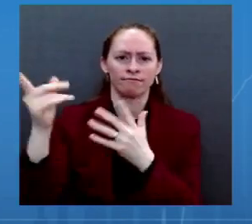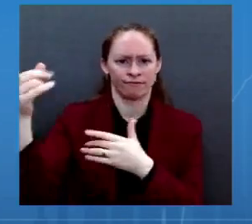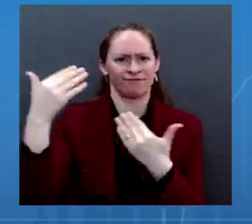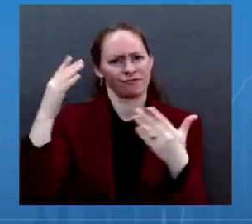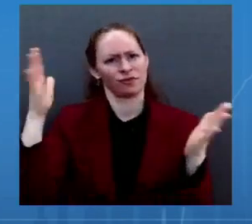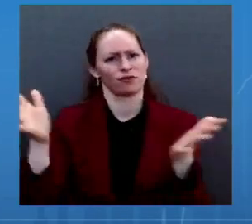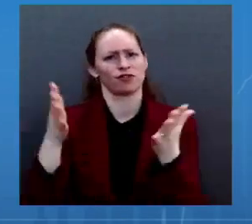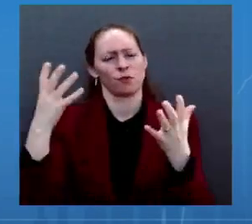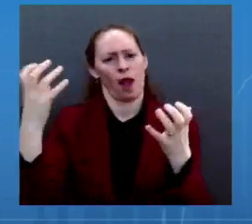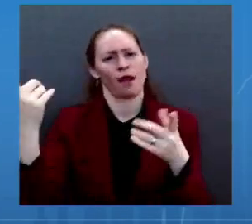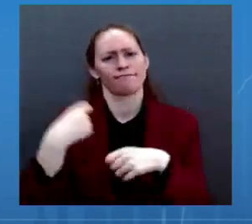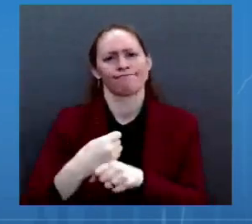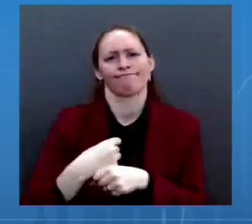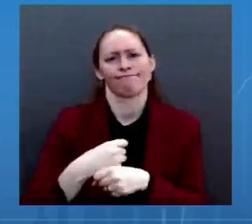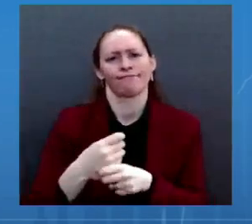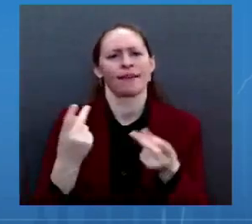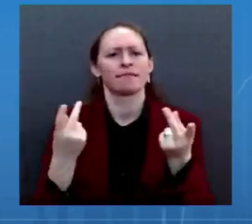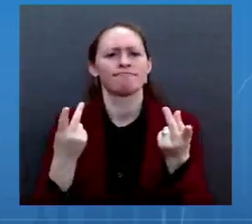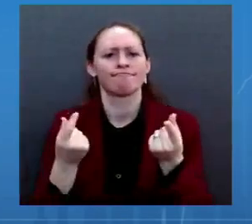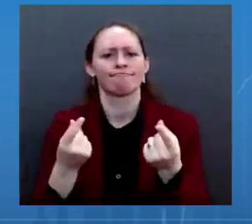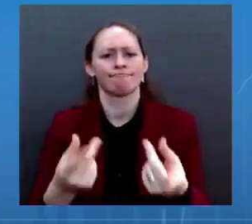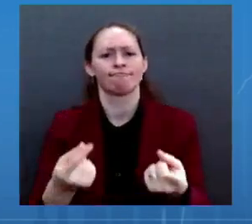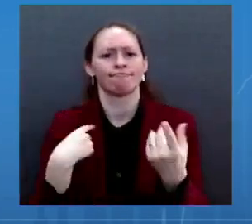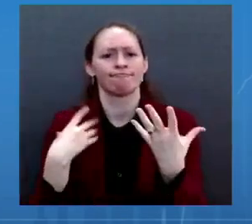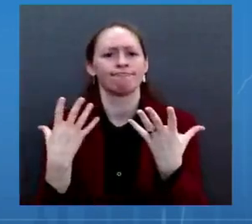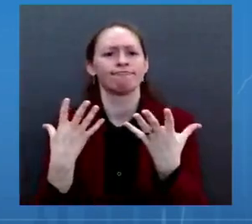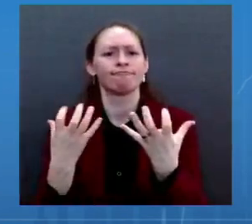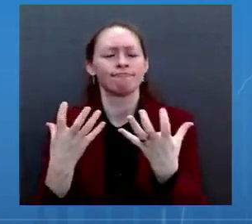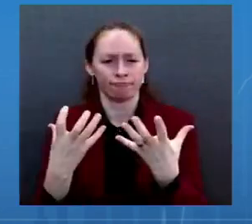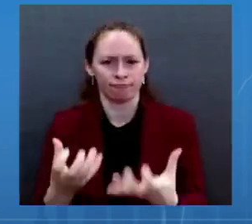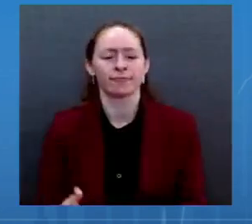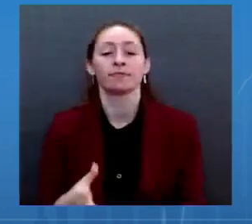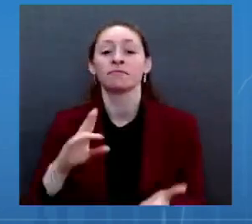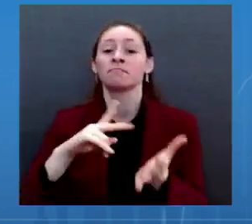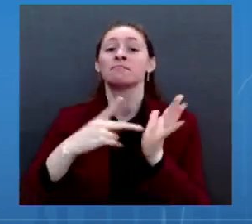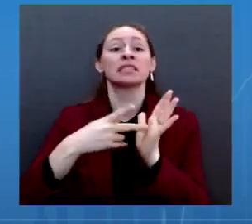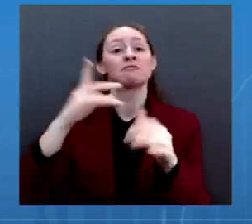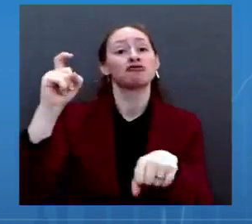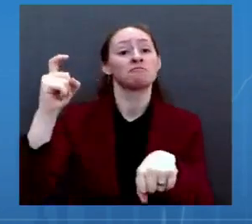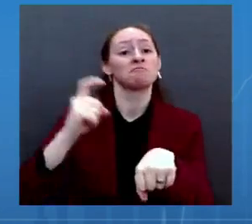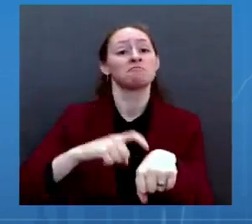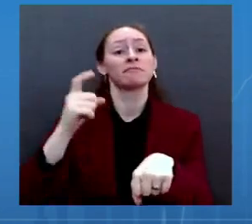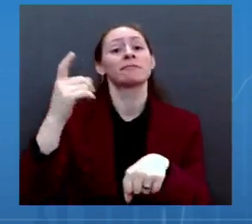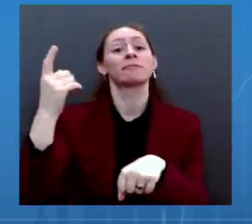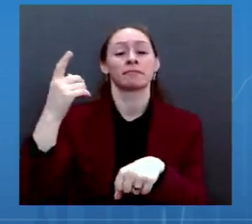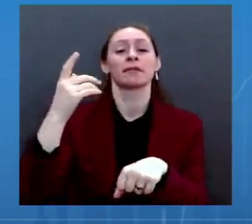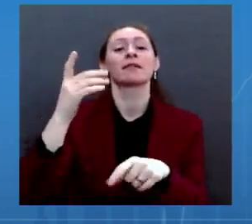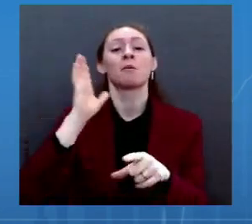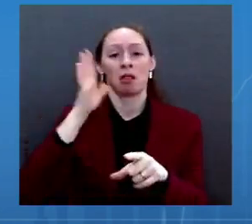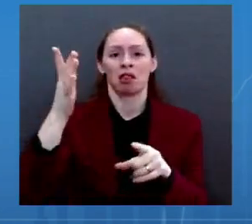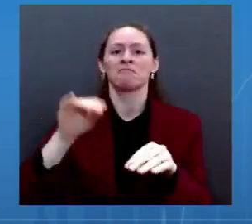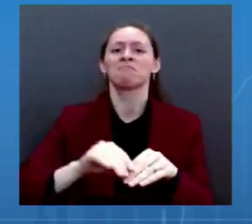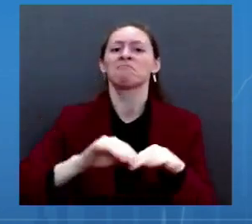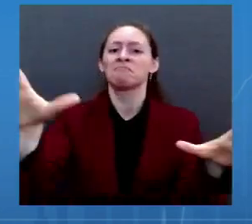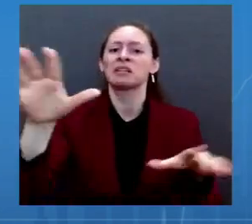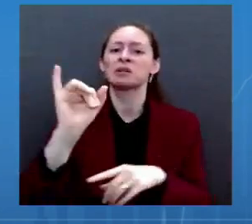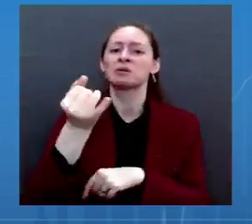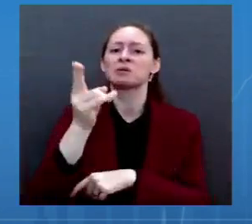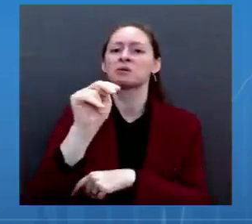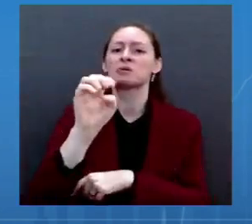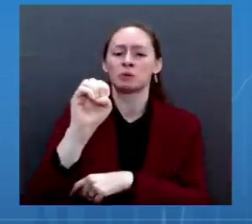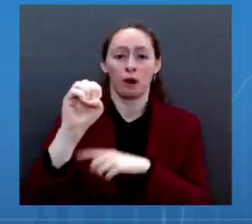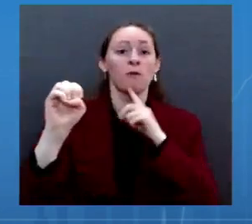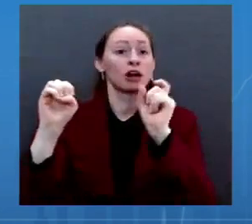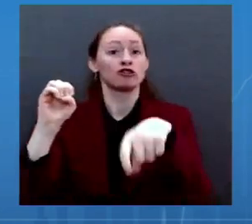These pills can dramatically decrease hospitalizations and deaths, and are a game changer with the potential to alter the impact of